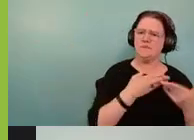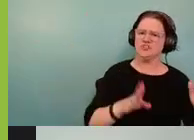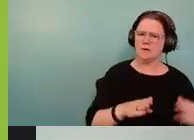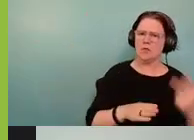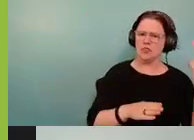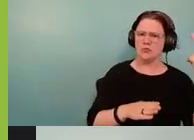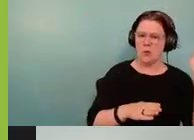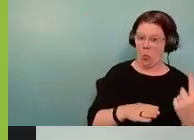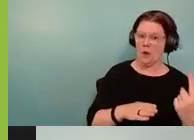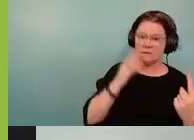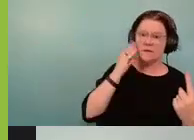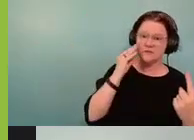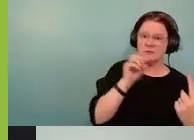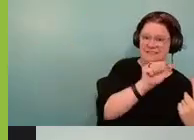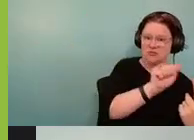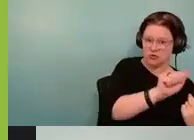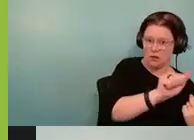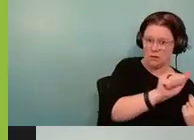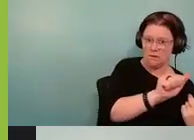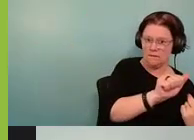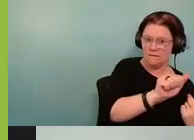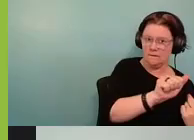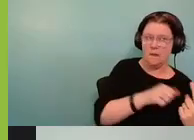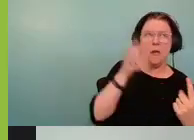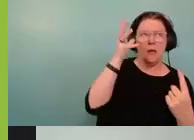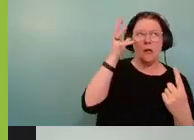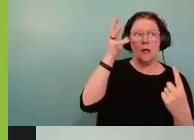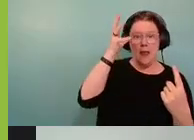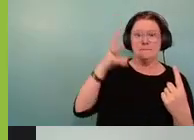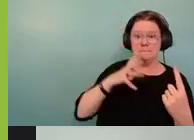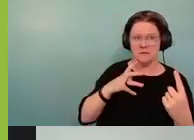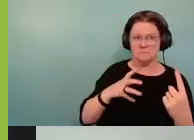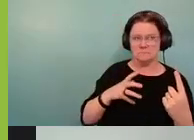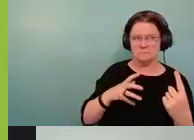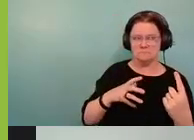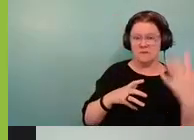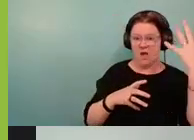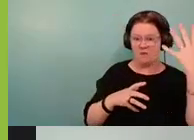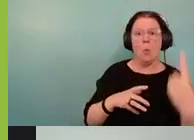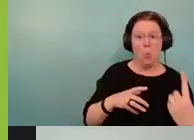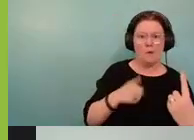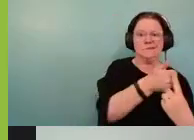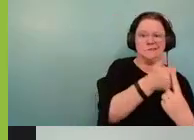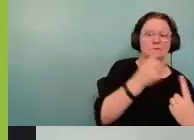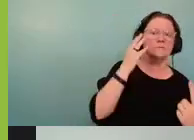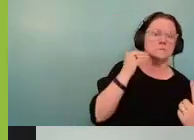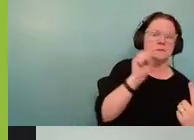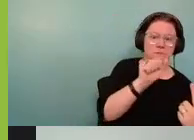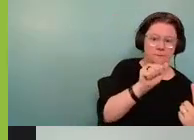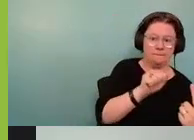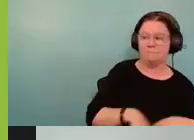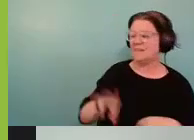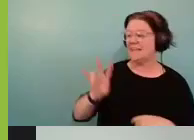the statistic that you hear, and 1 in 5 or 1 in 6 men, depending on what study you're looking at. So if it's